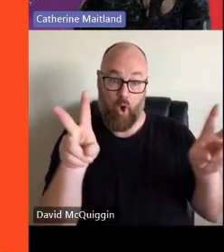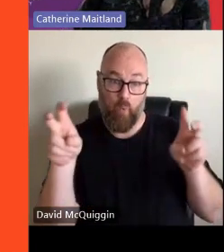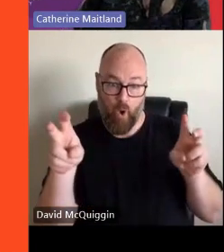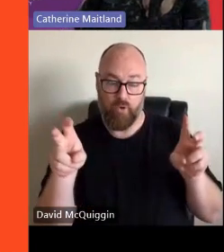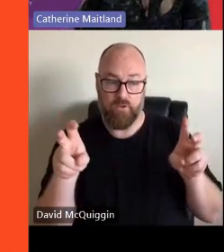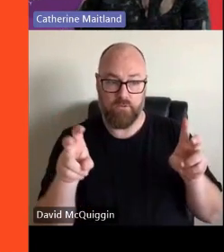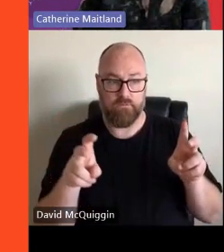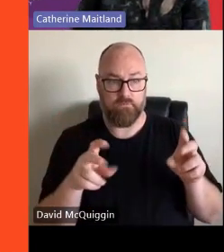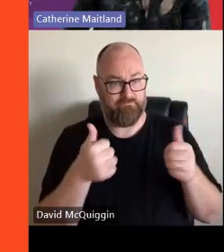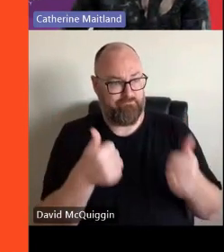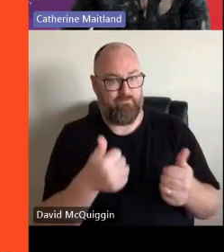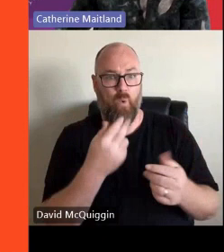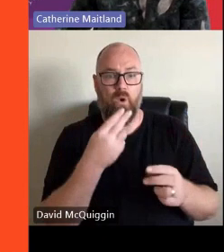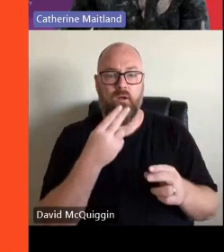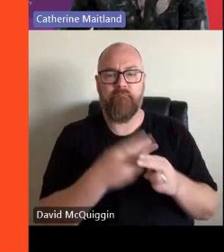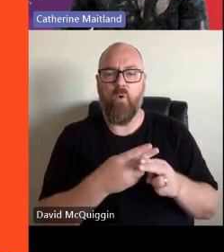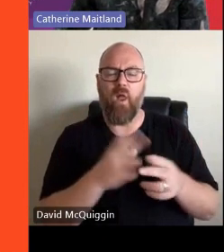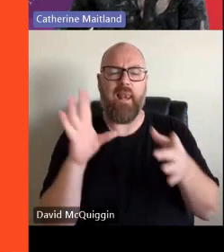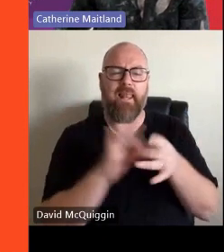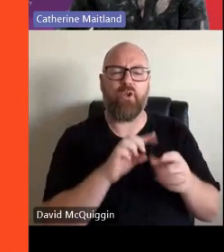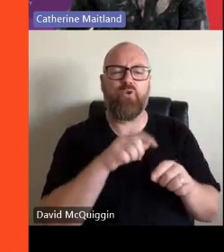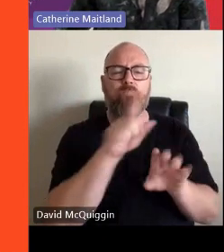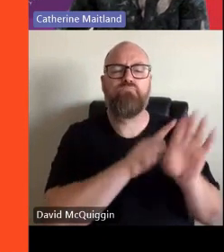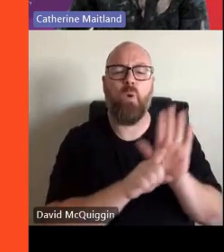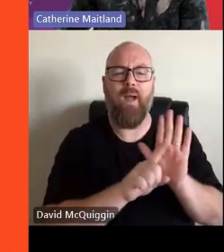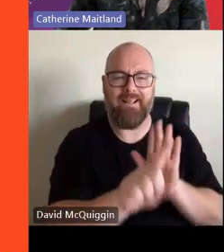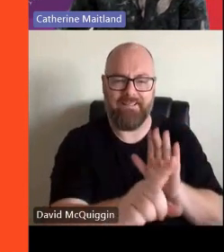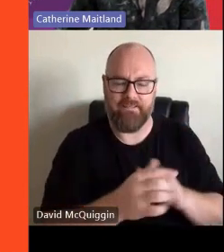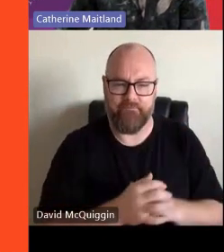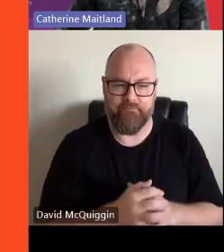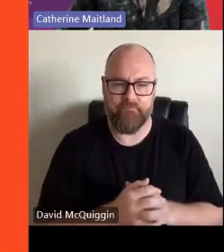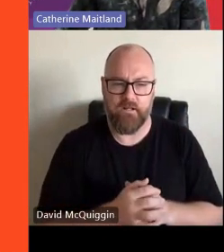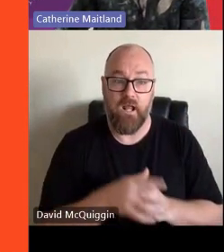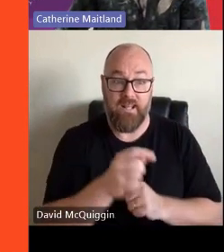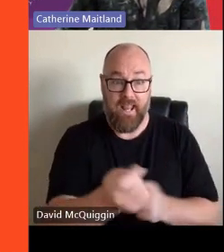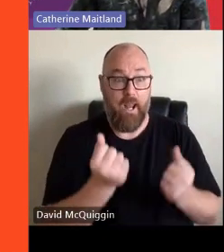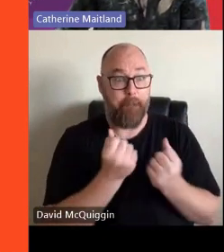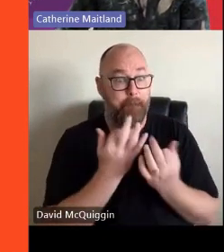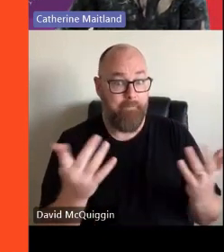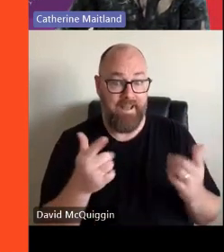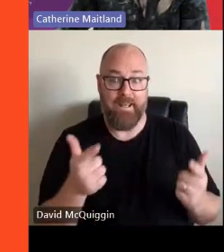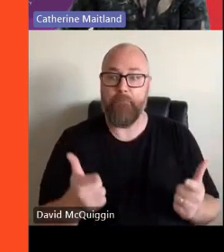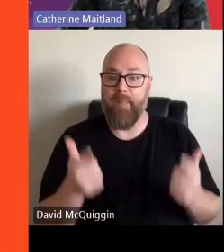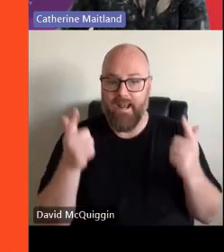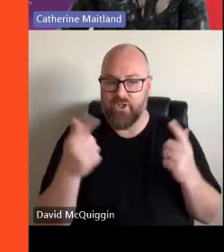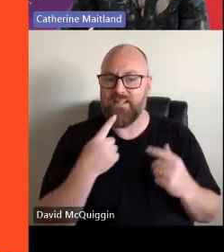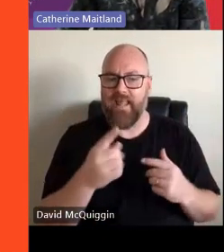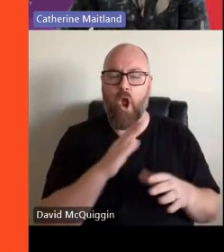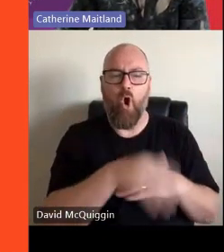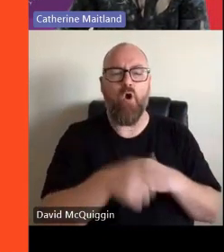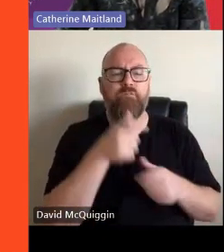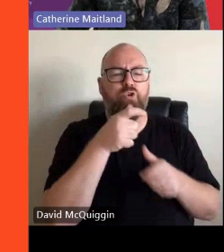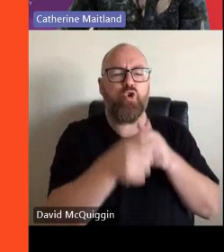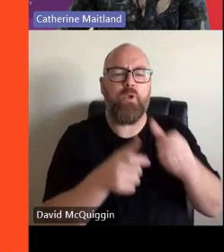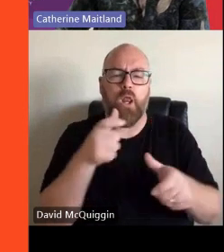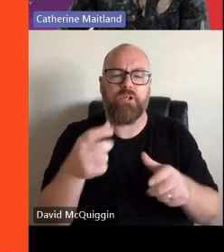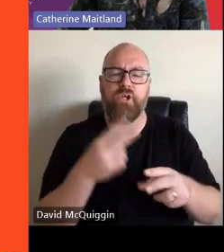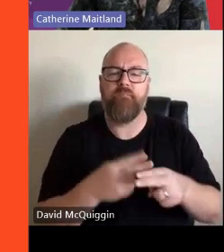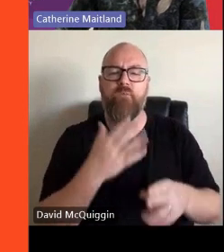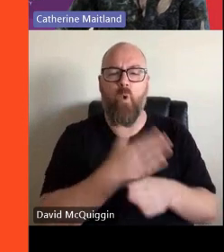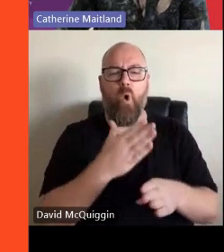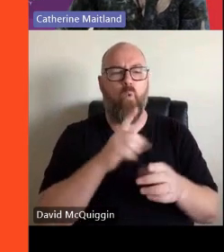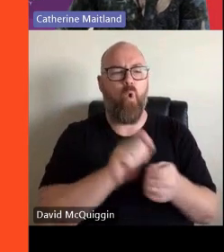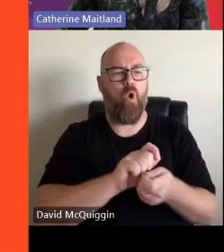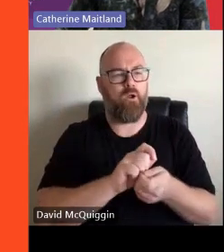approach discussed on the previous slide and sums up what many managers said about the terminology of workplace